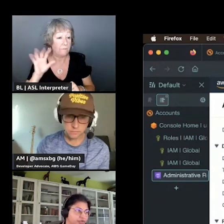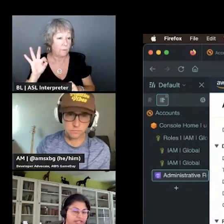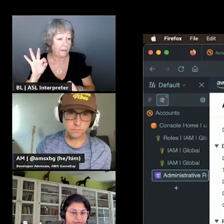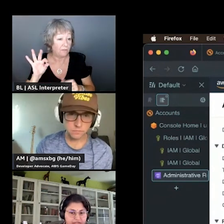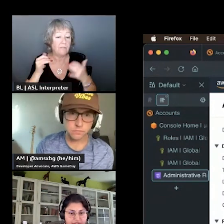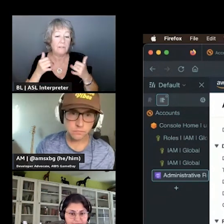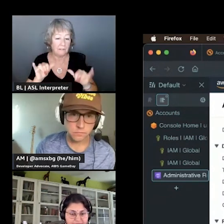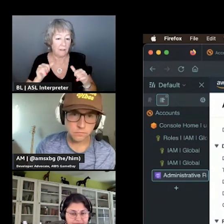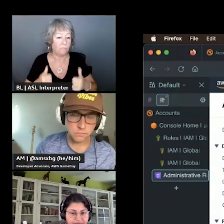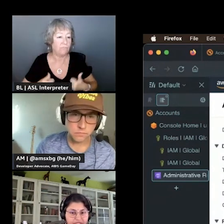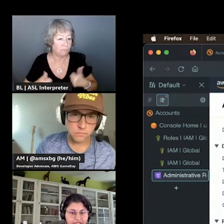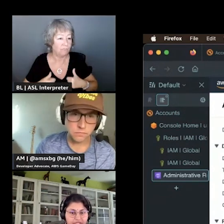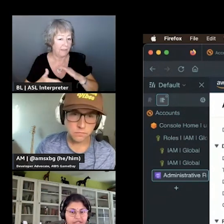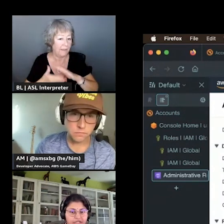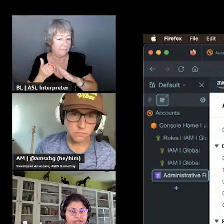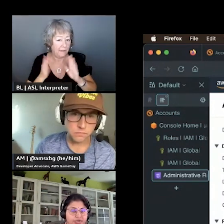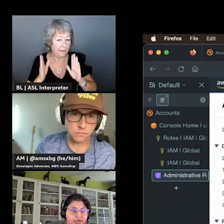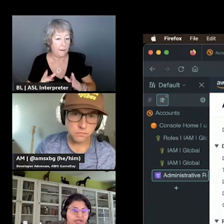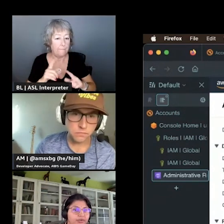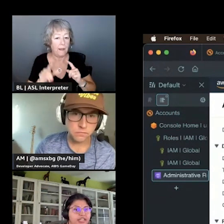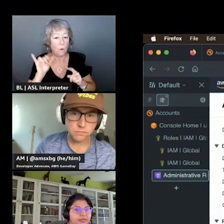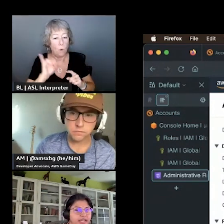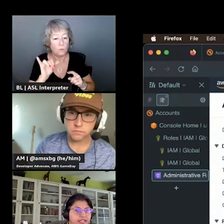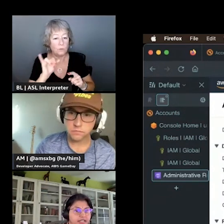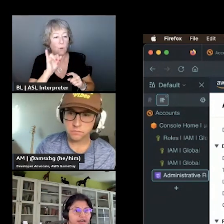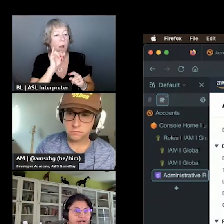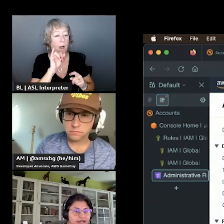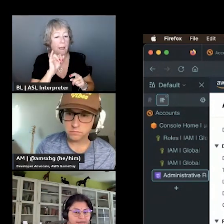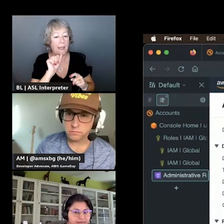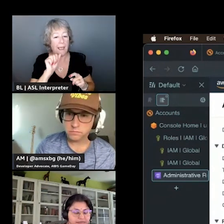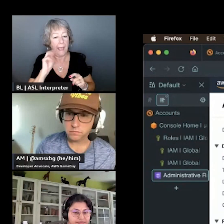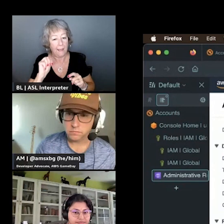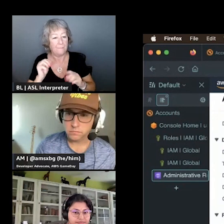also just to keep things simple. So now in my